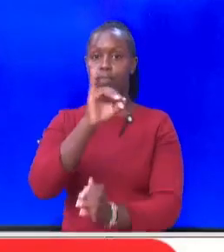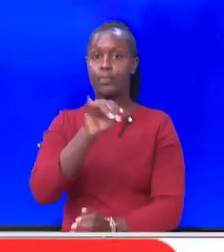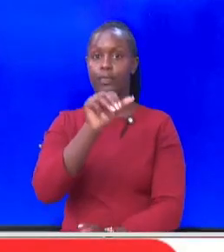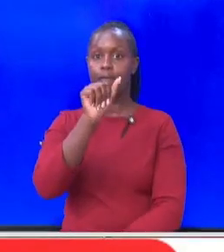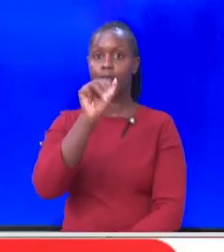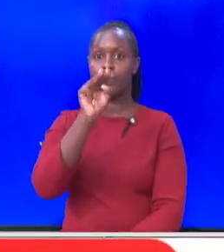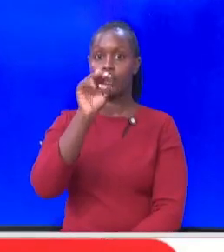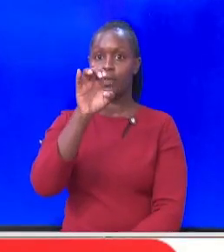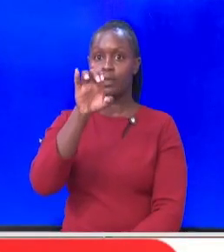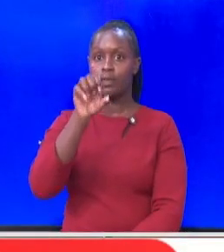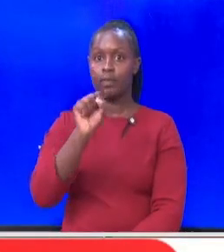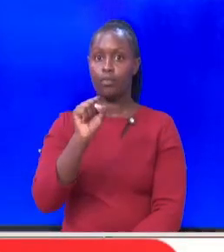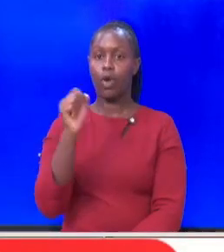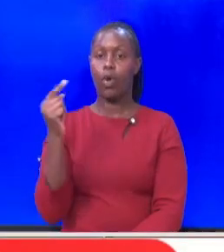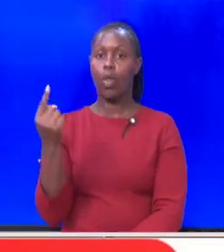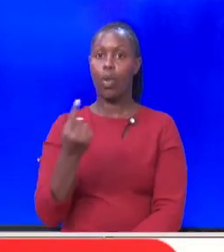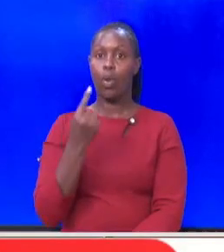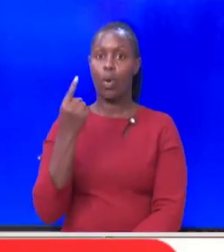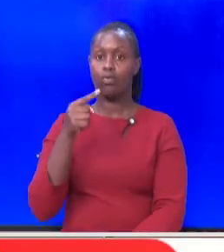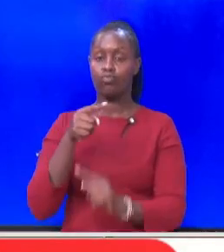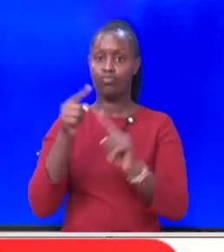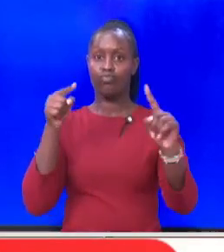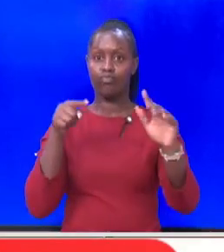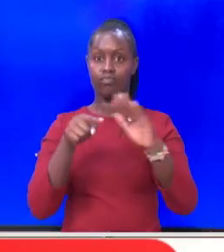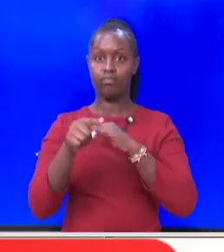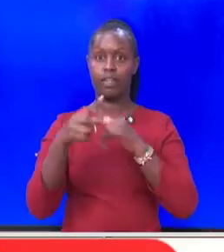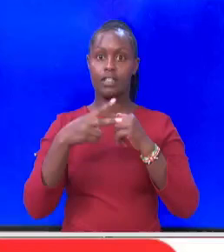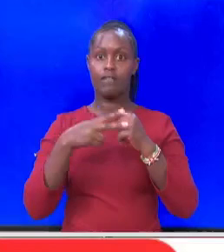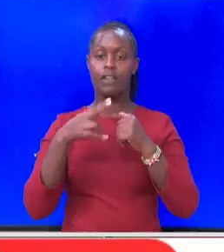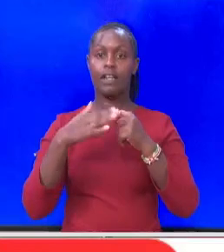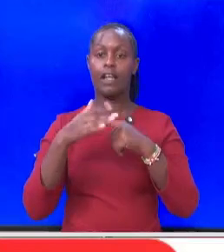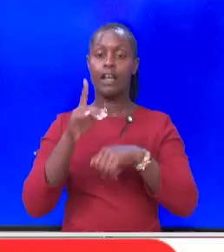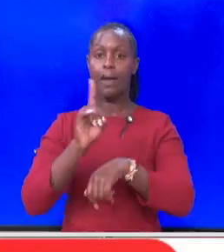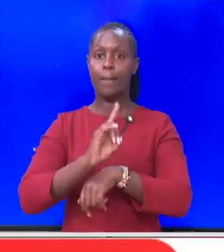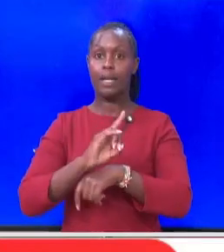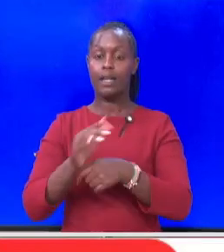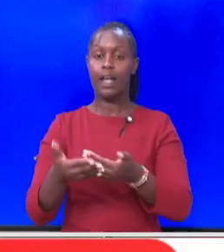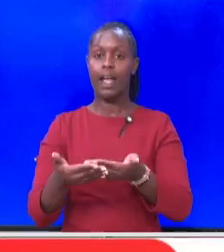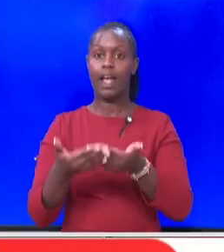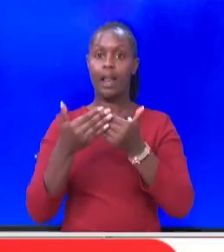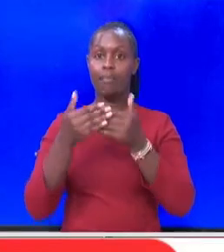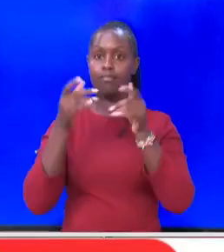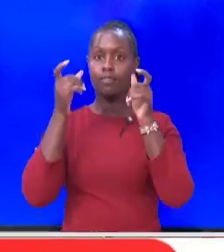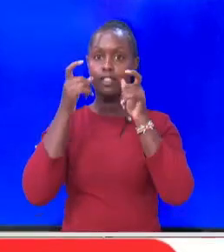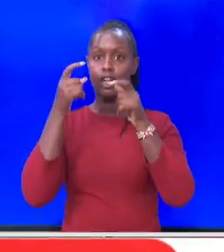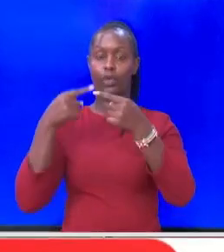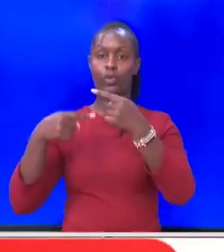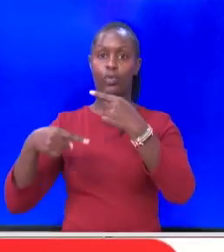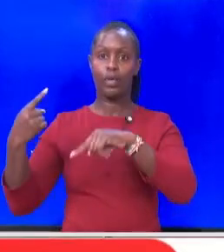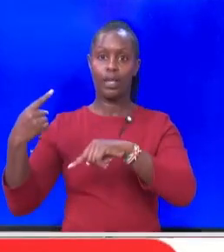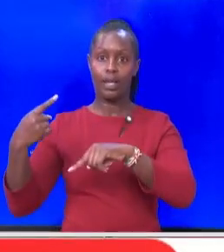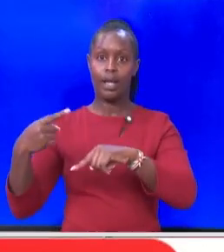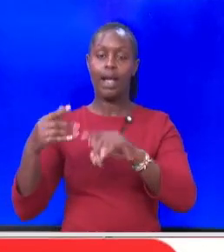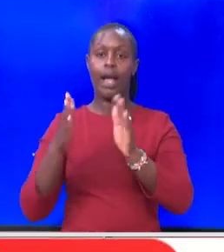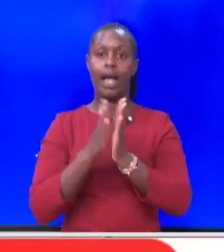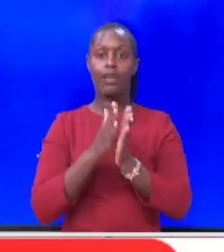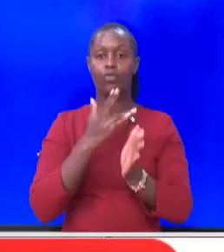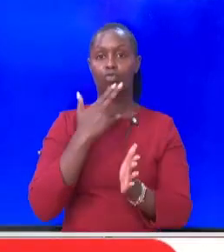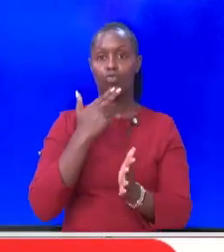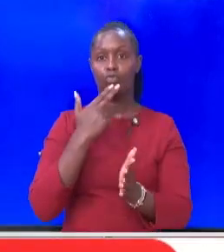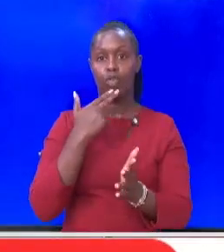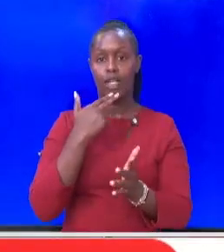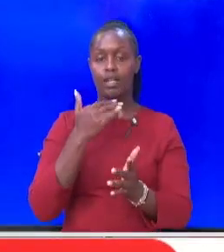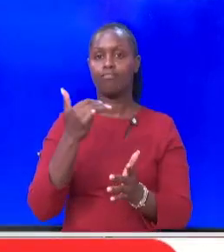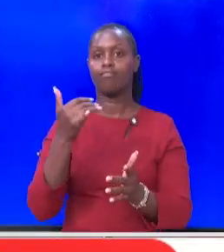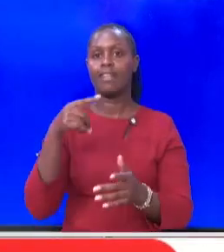James Kibande's lone goal at the 79th minute propelled Tusker to third place in the league's table, with Nzoia regretting the chances